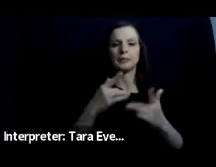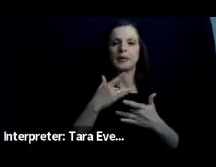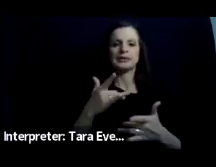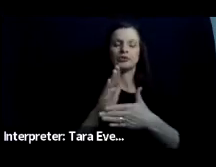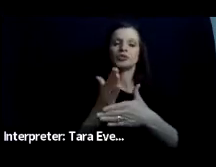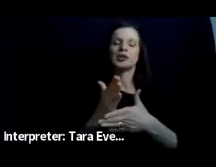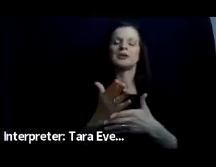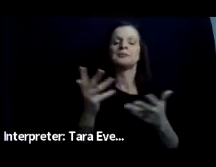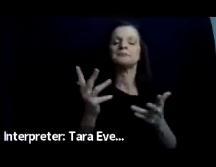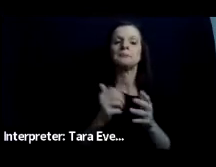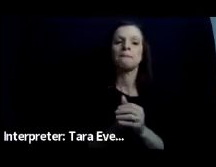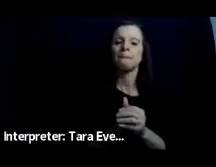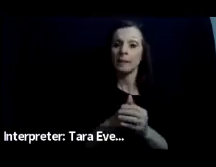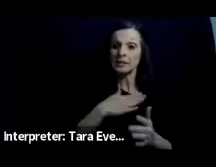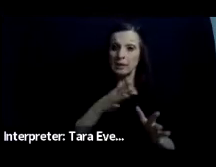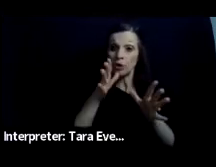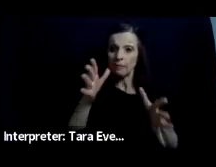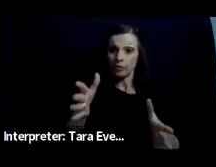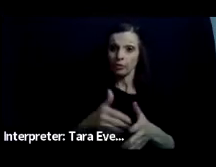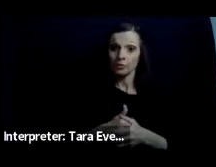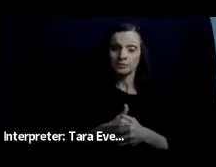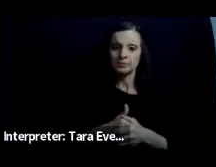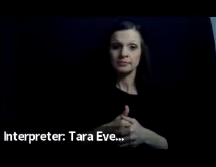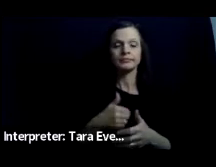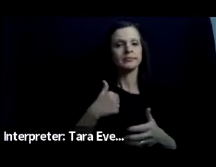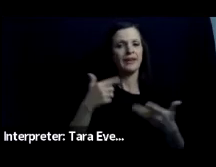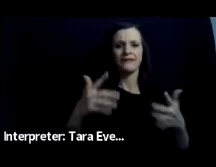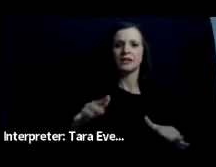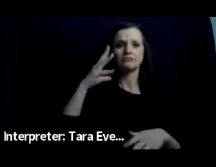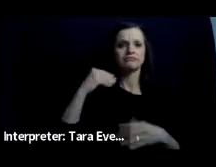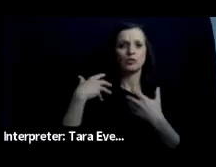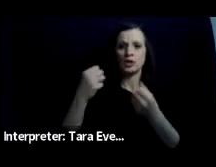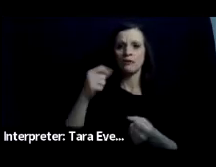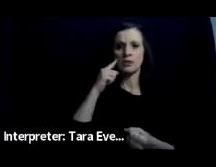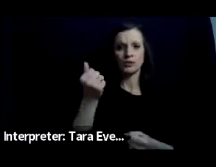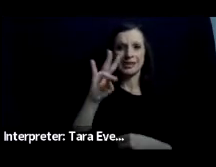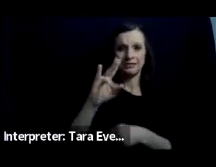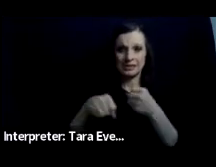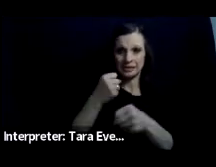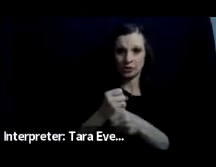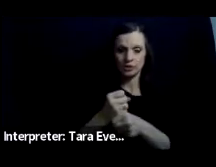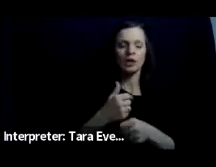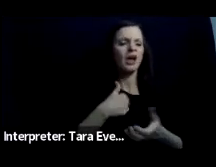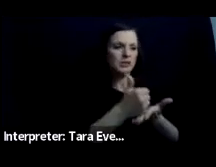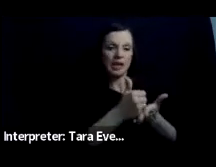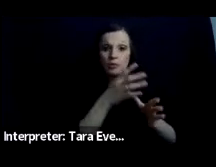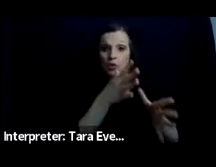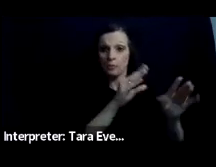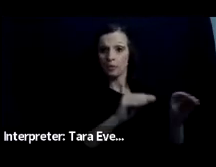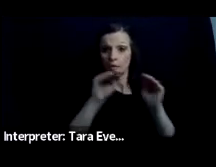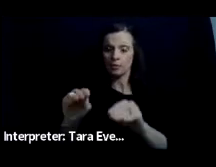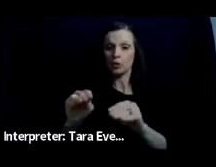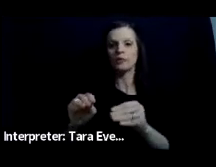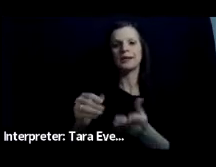lot of times is my grandmother. I'd been in recovery for 17 years. I was helping her to move into an assisted living place that